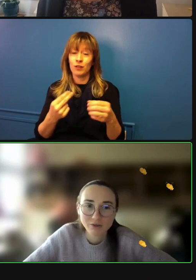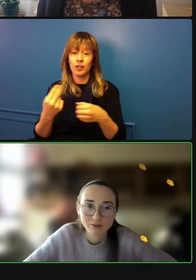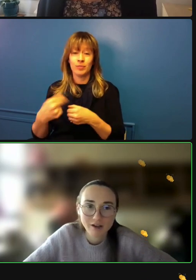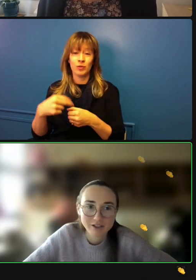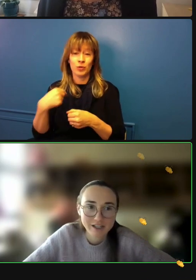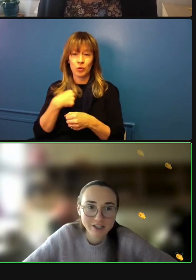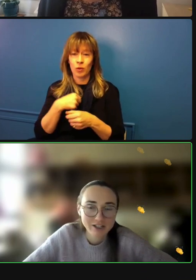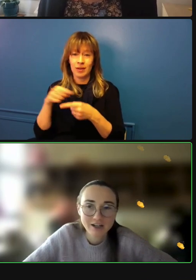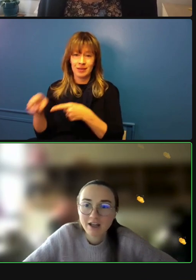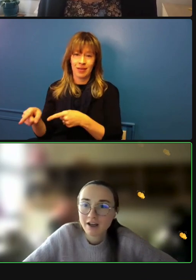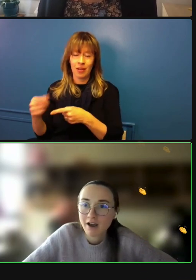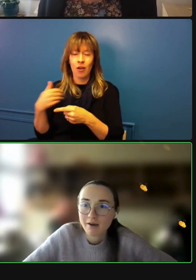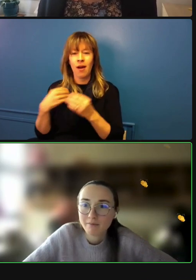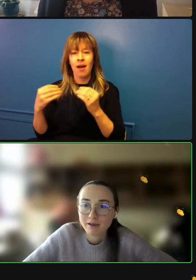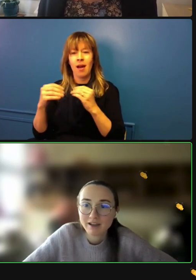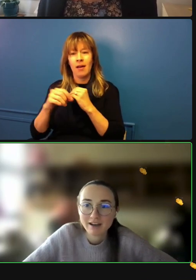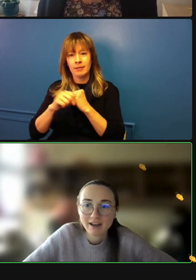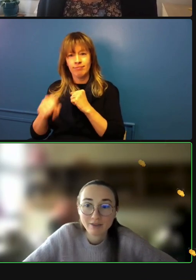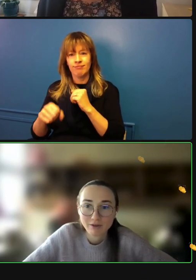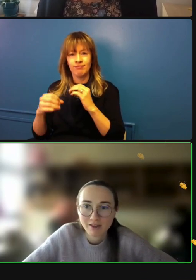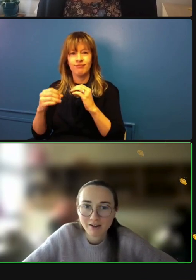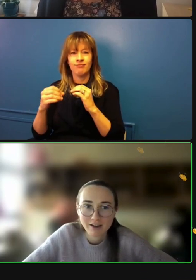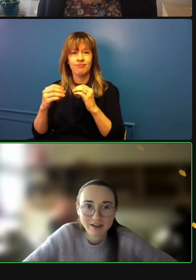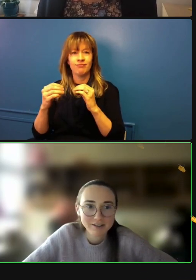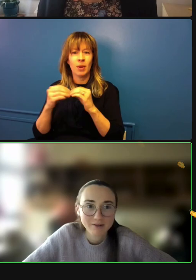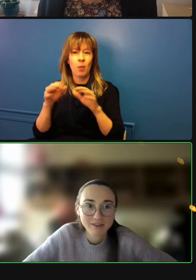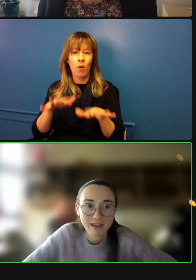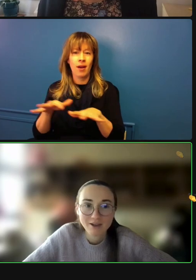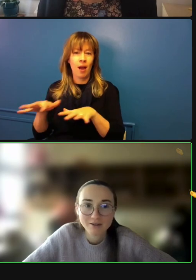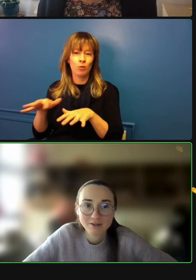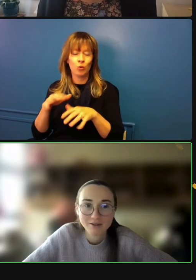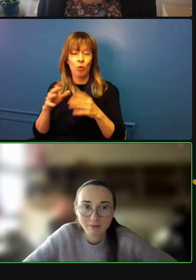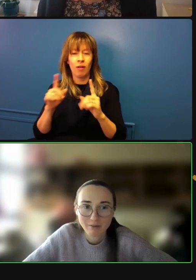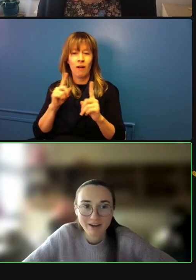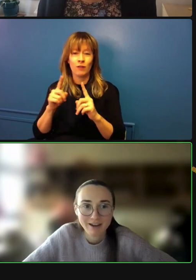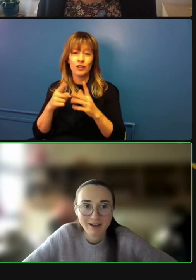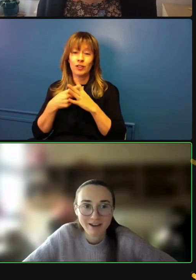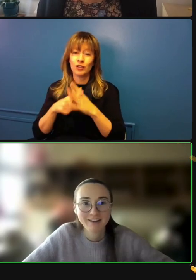more casual conversation beginning at 3:30. So thank you so much, everybody.